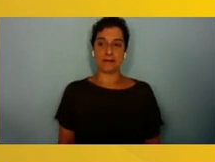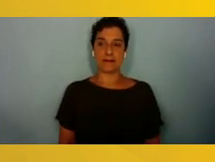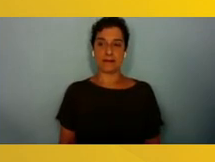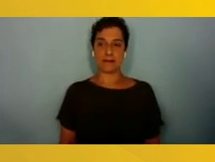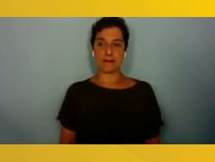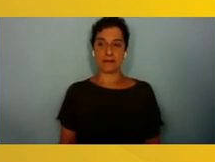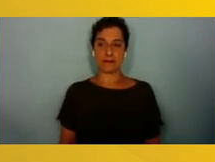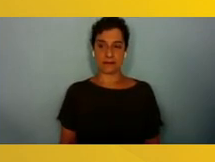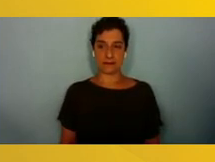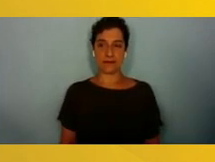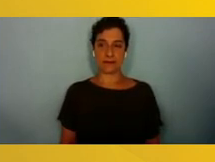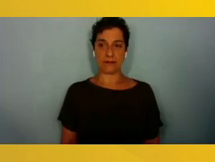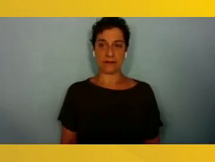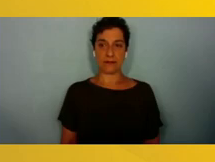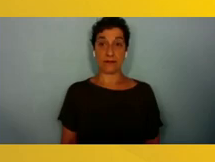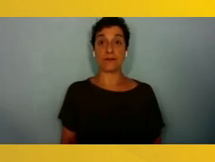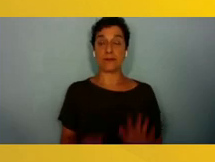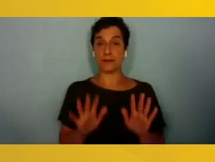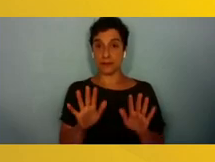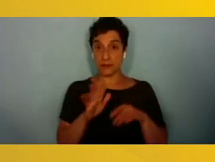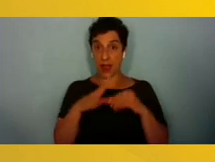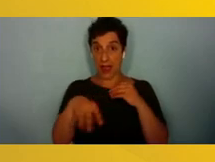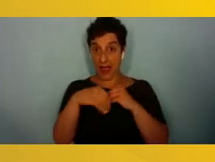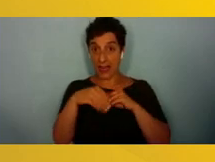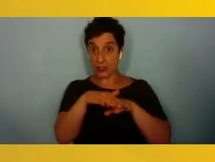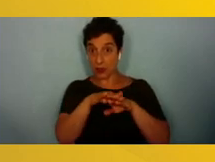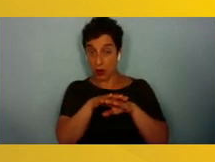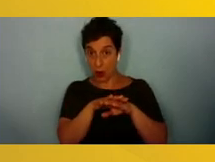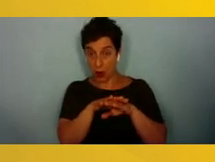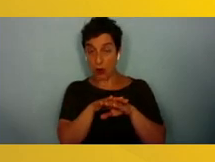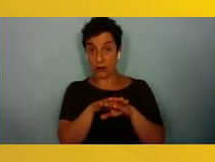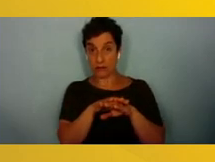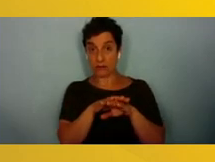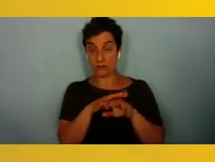Add some slow zones to that.